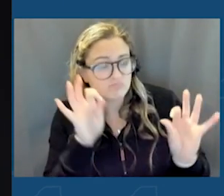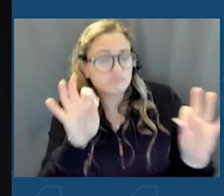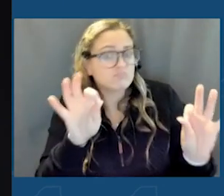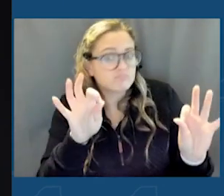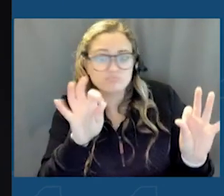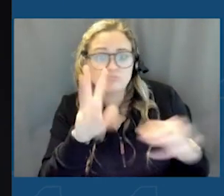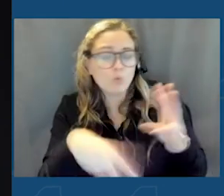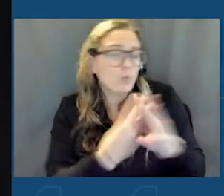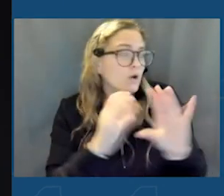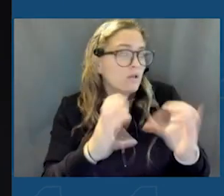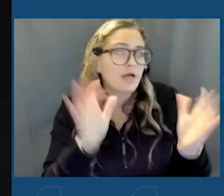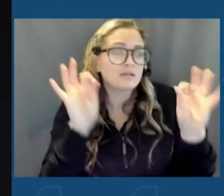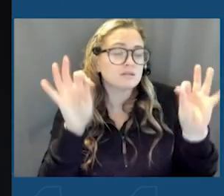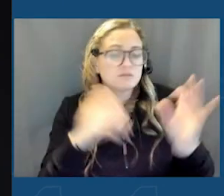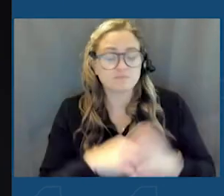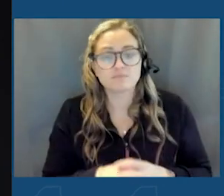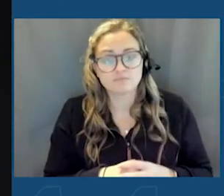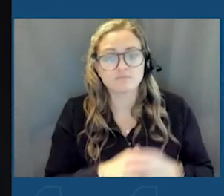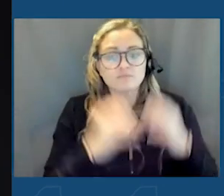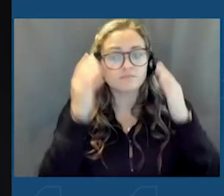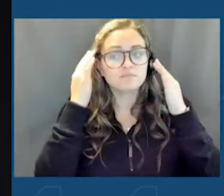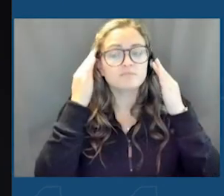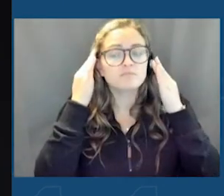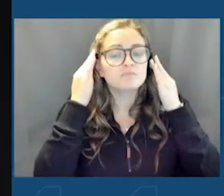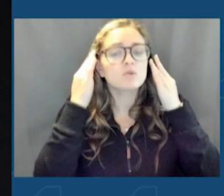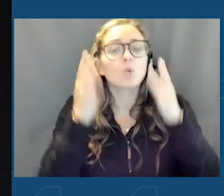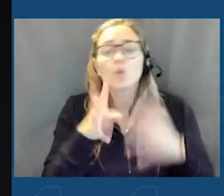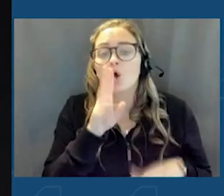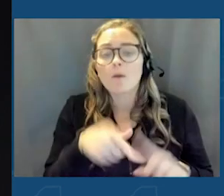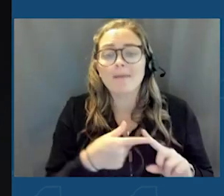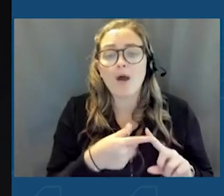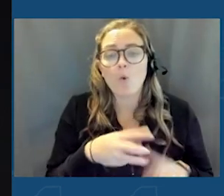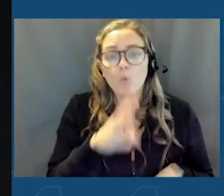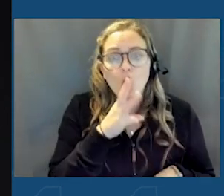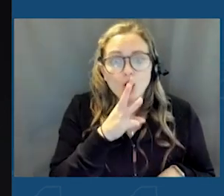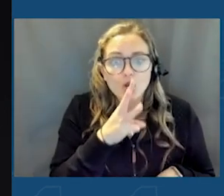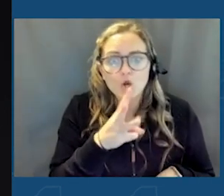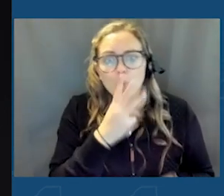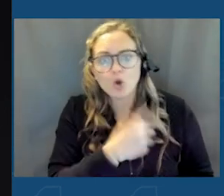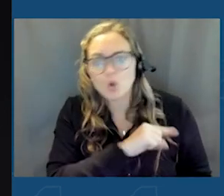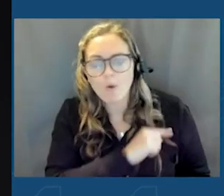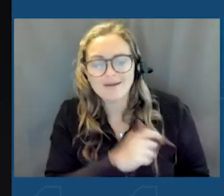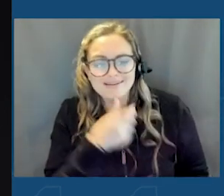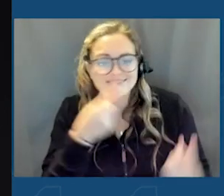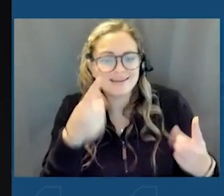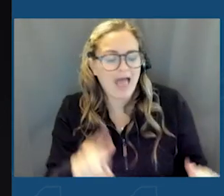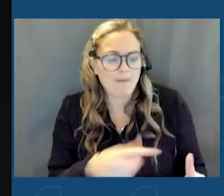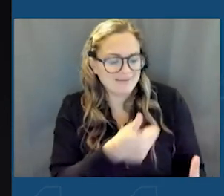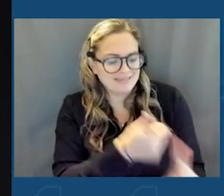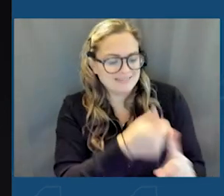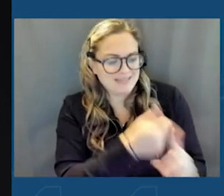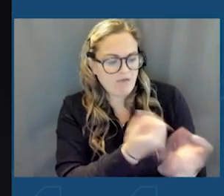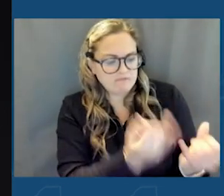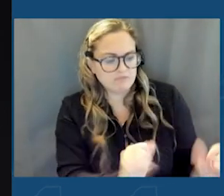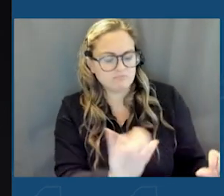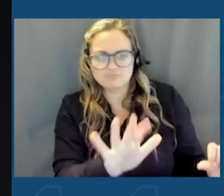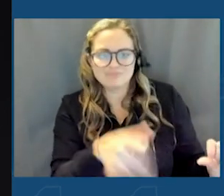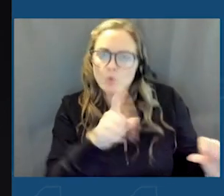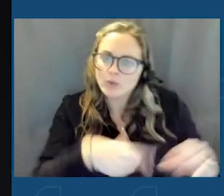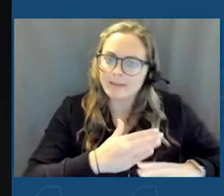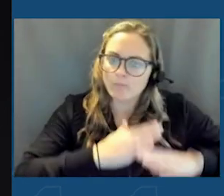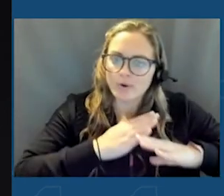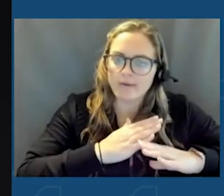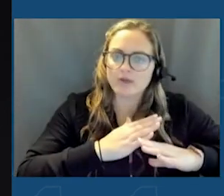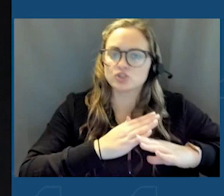class here. But we talk about water quality, and it doesn't happen on its own. You need protections, you need thoughtful